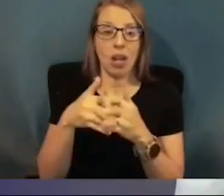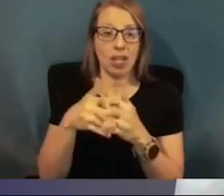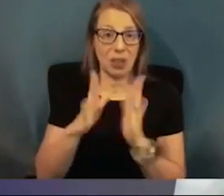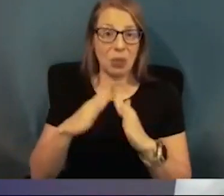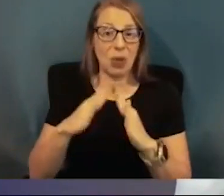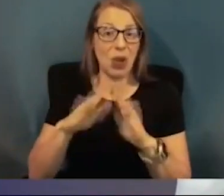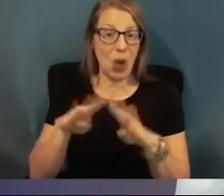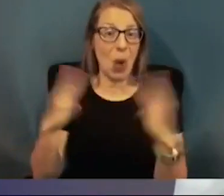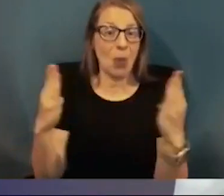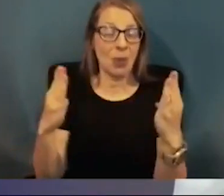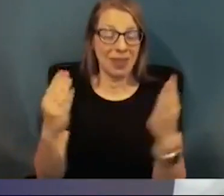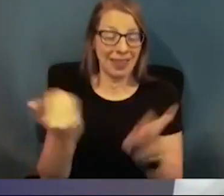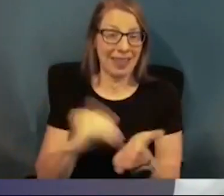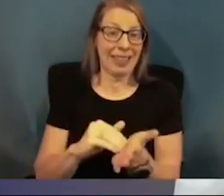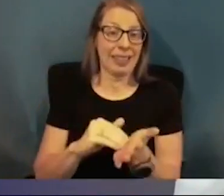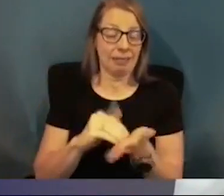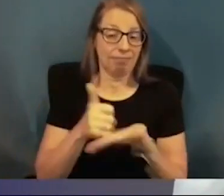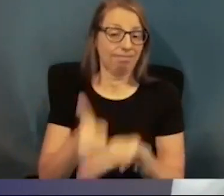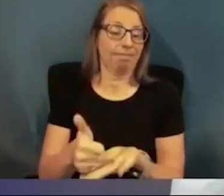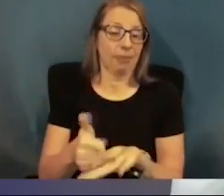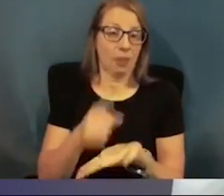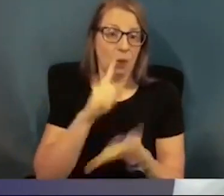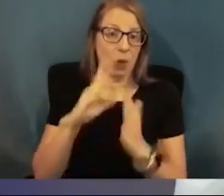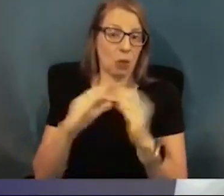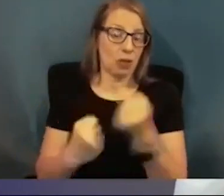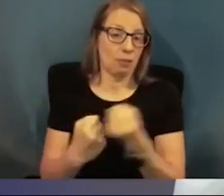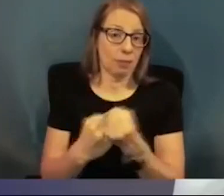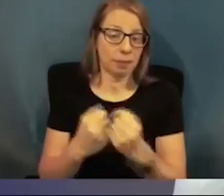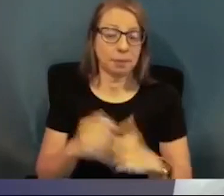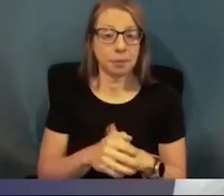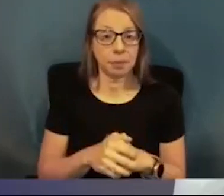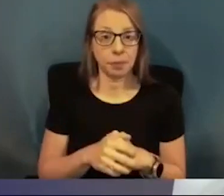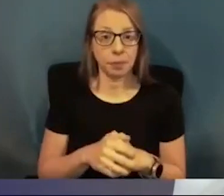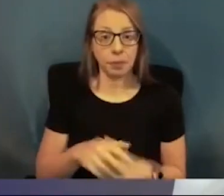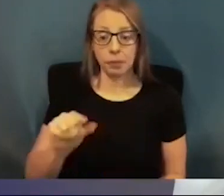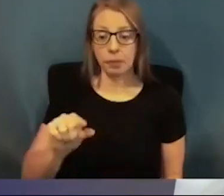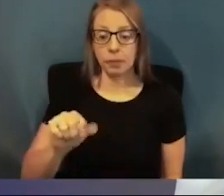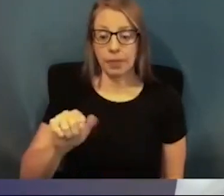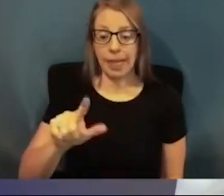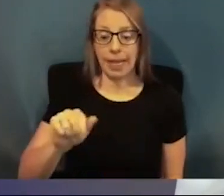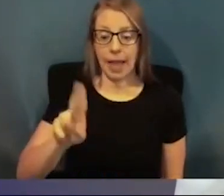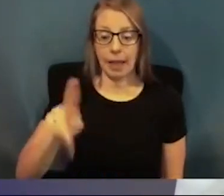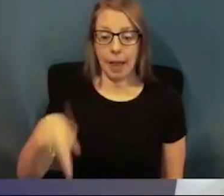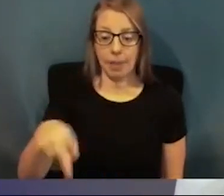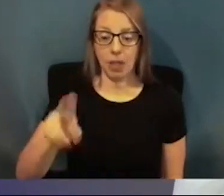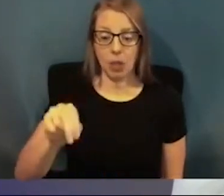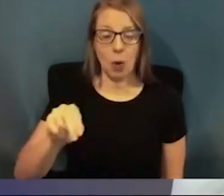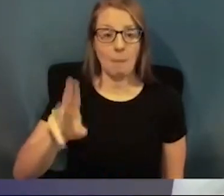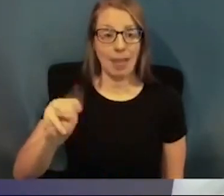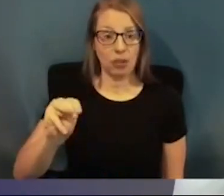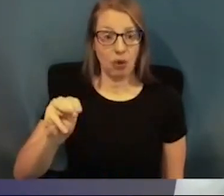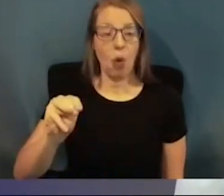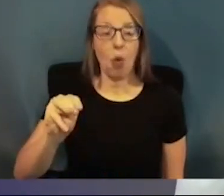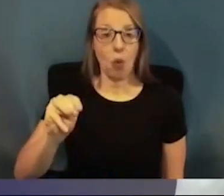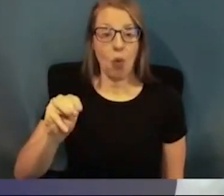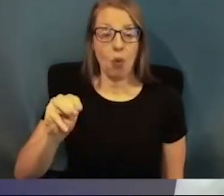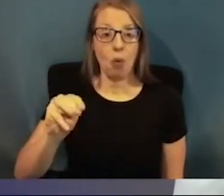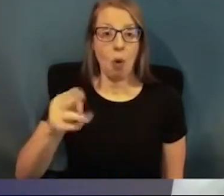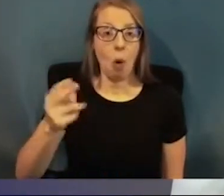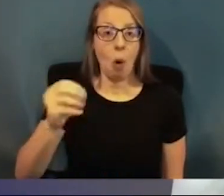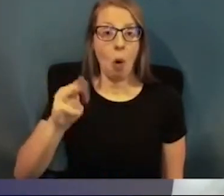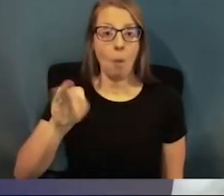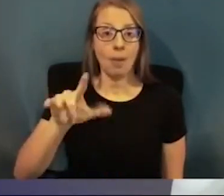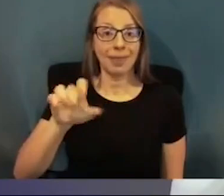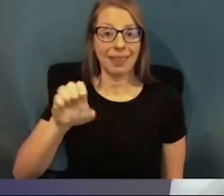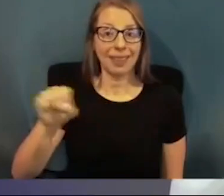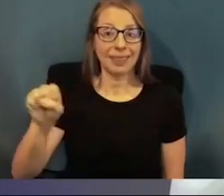we need continuous volunteers in Gallup, New Mexico, for a homeless shelter run by the Catholic Order,